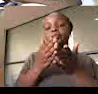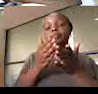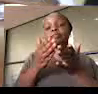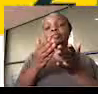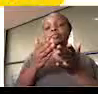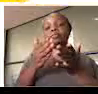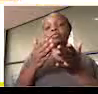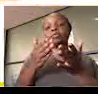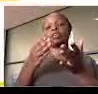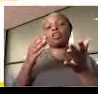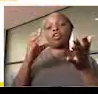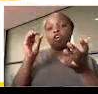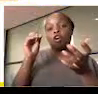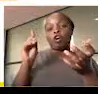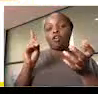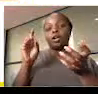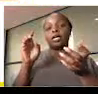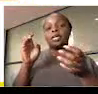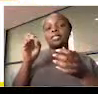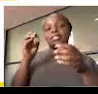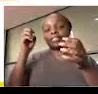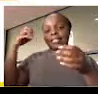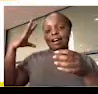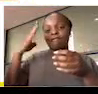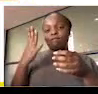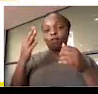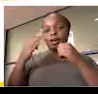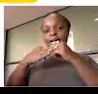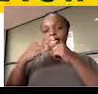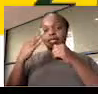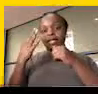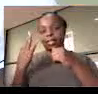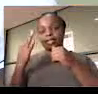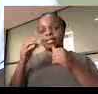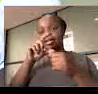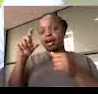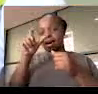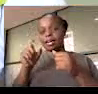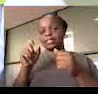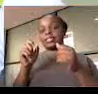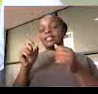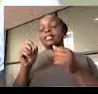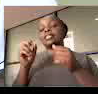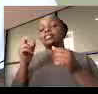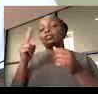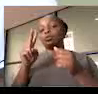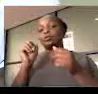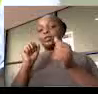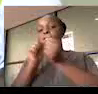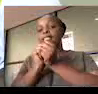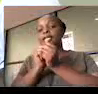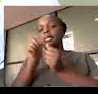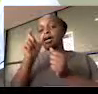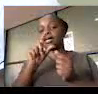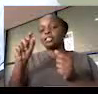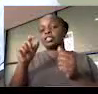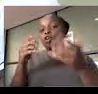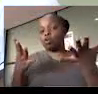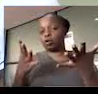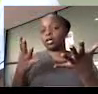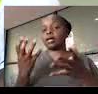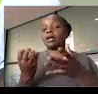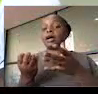prompts. After that, we get your number in the system, and then you are going to be called, and then you give